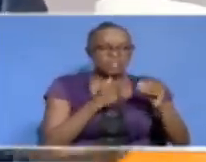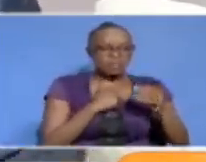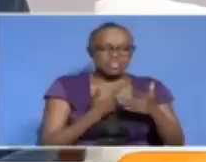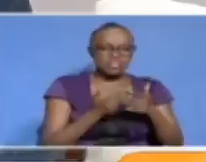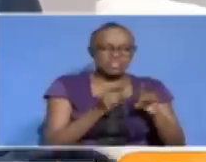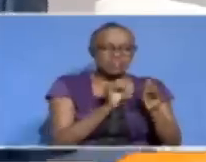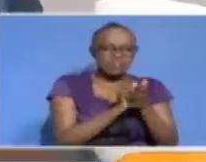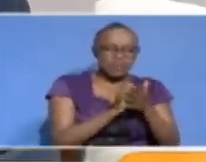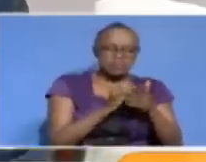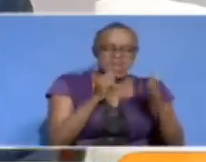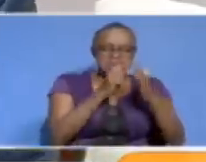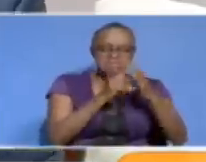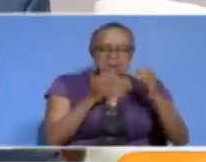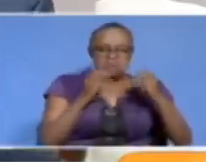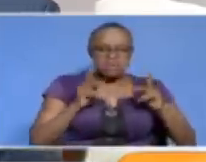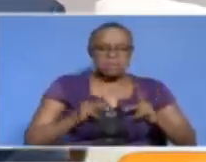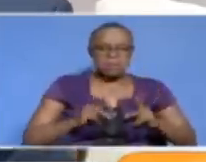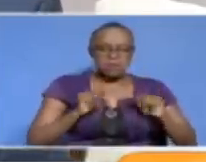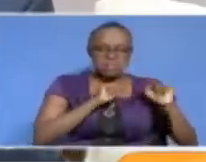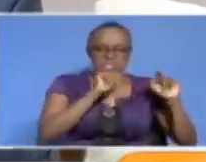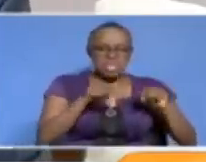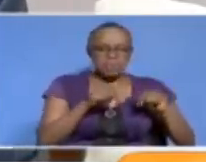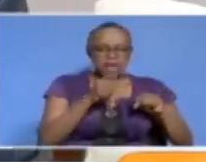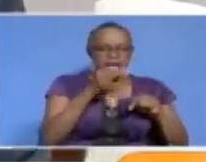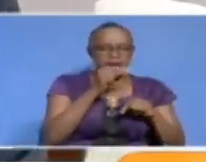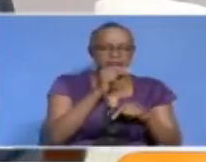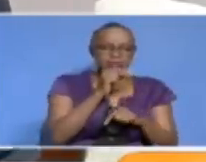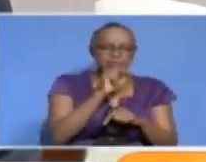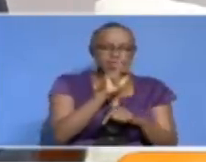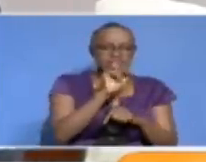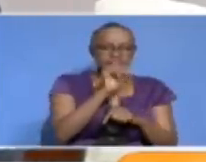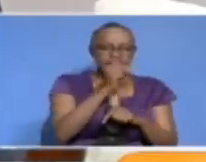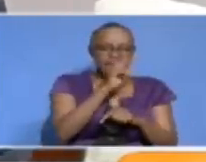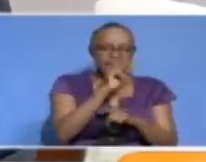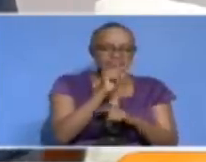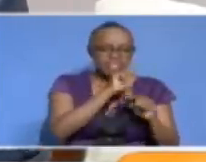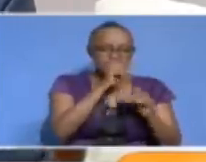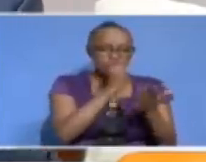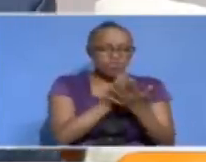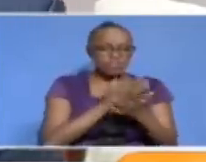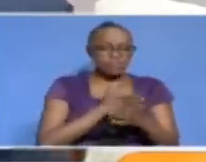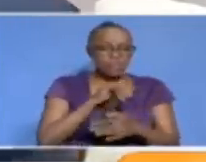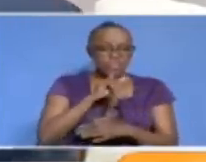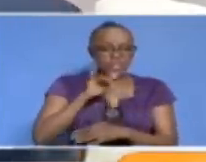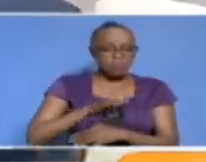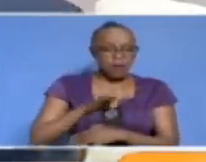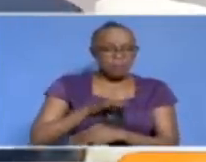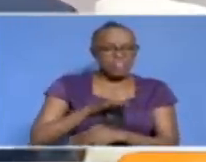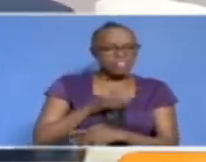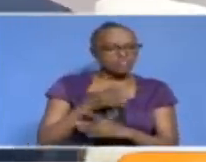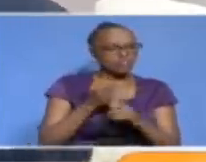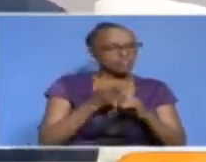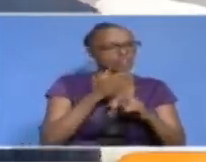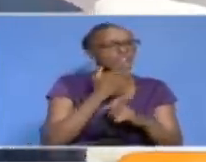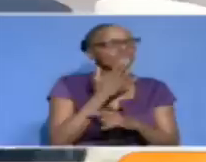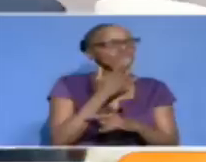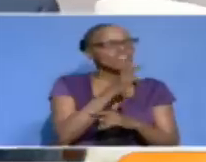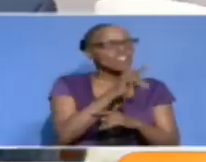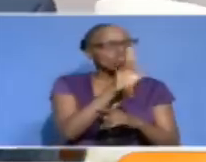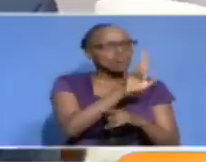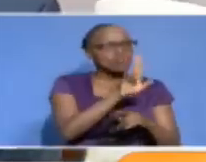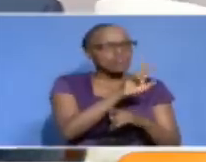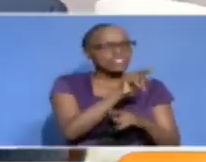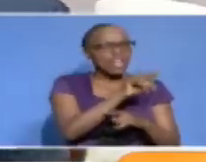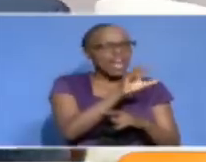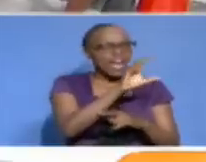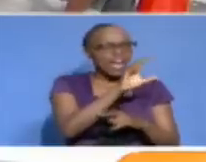akina Castro, akina Mbugua, akina Nathan Kahara, akina Joa Kech. They came to my office. I tell mama wa hii umoja hapa